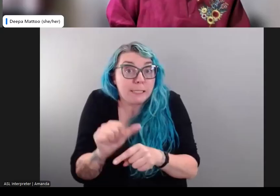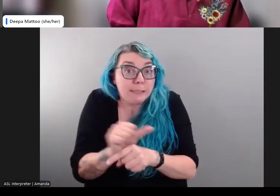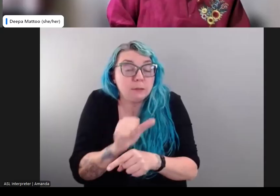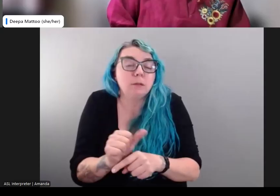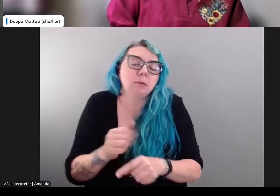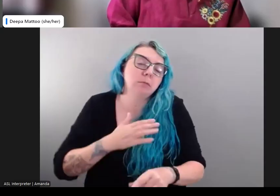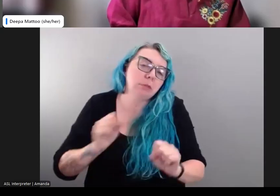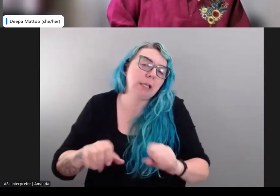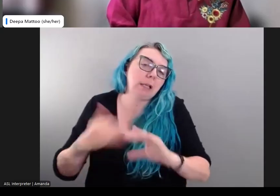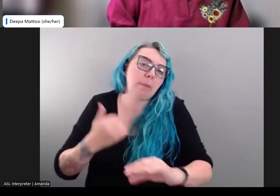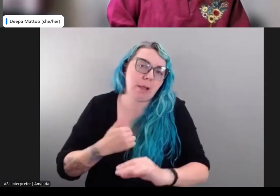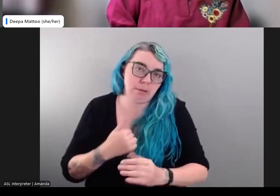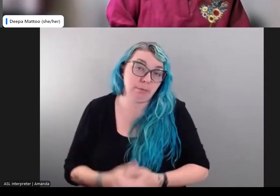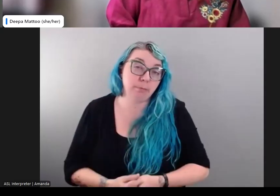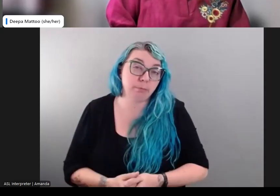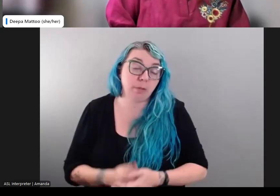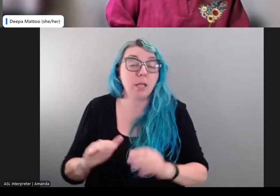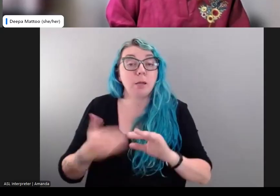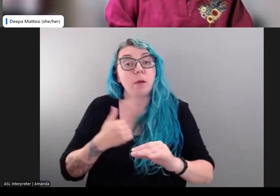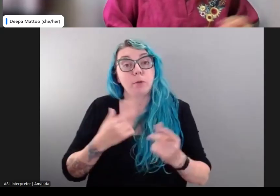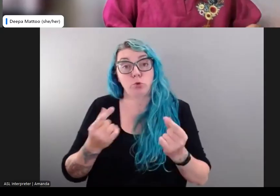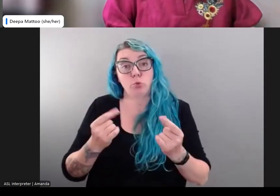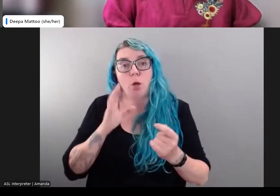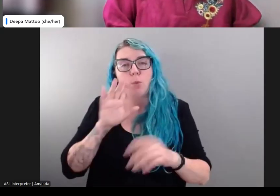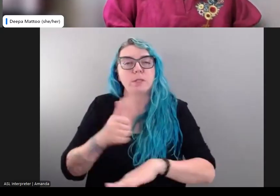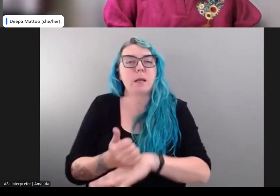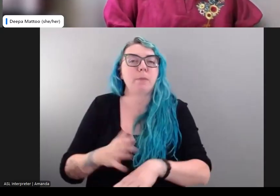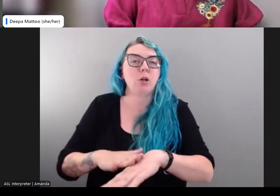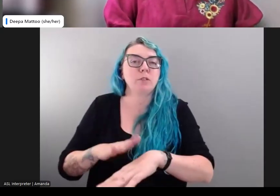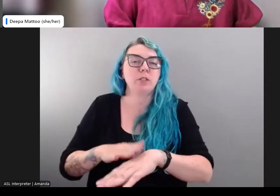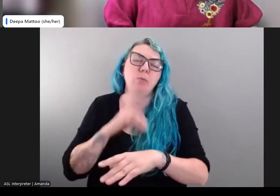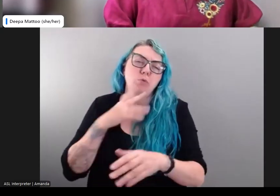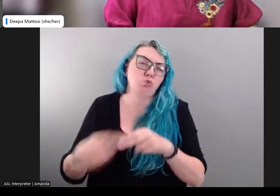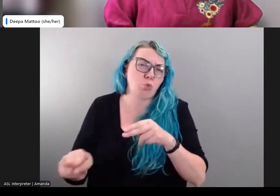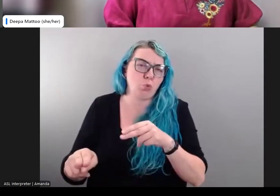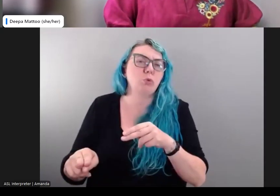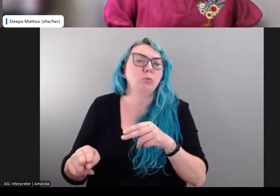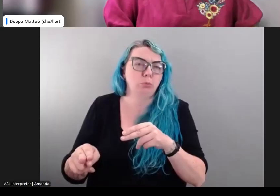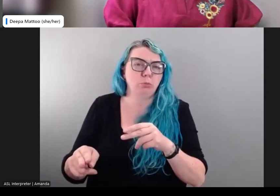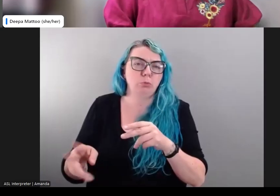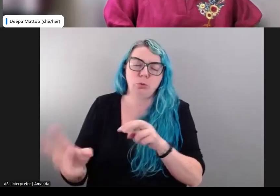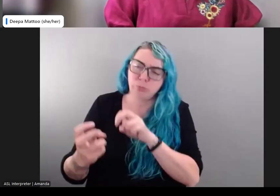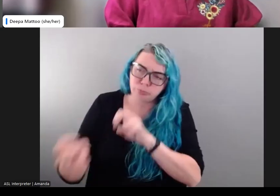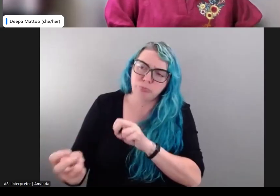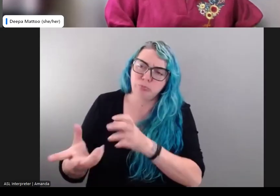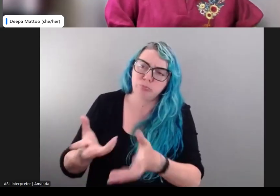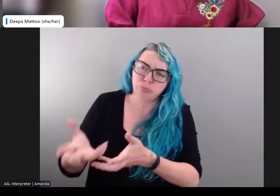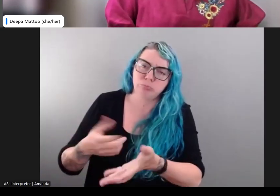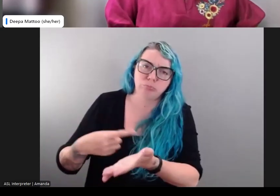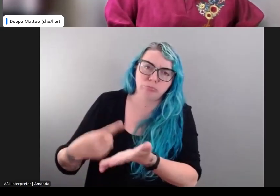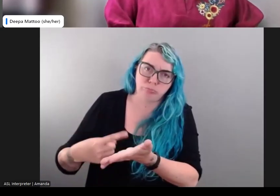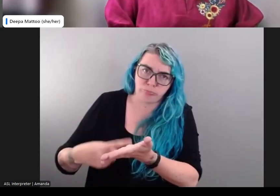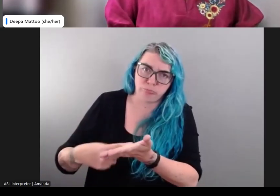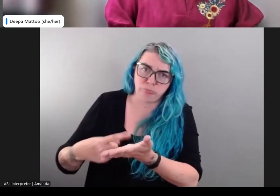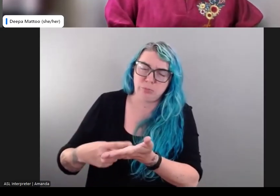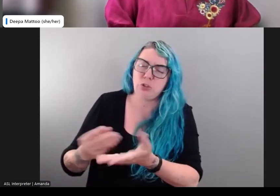me. What we normally do is have a short consultation with the person who reached out, just